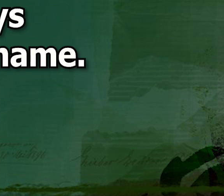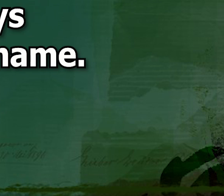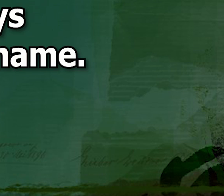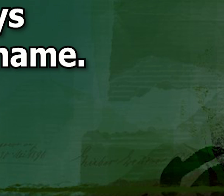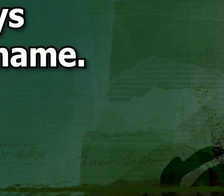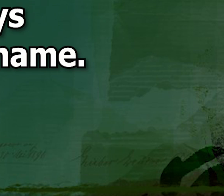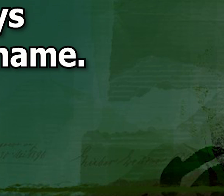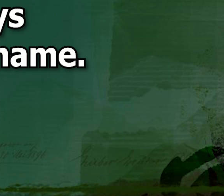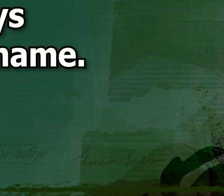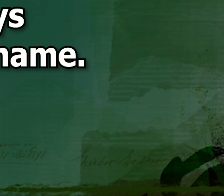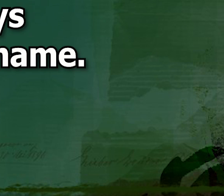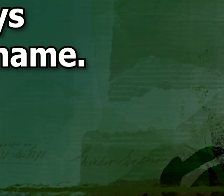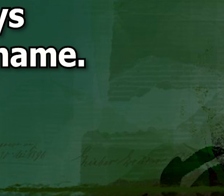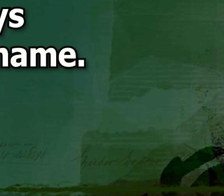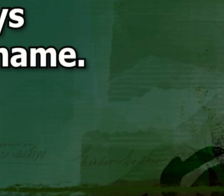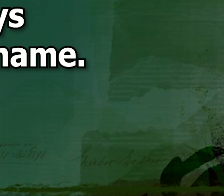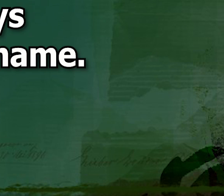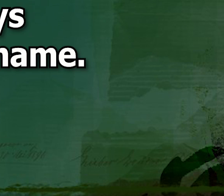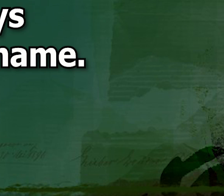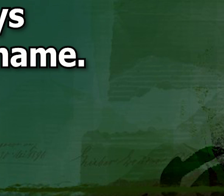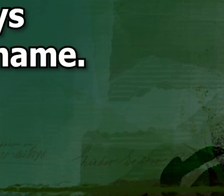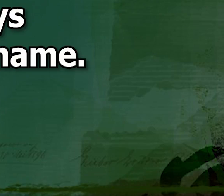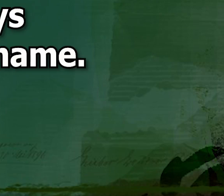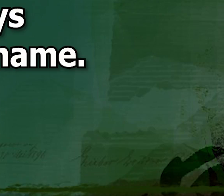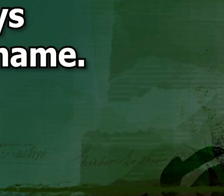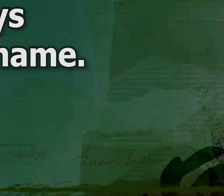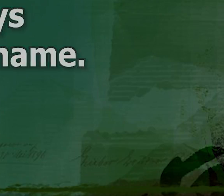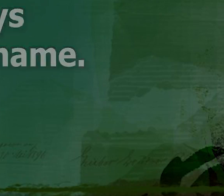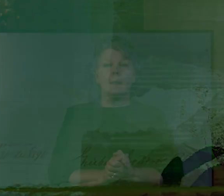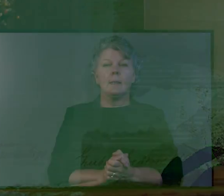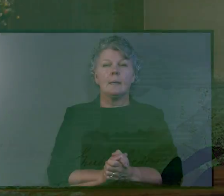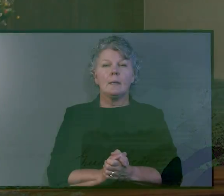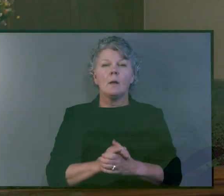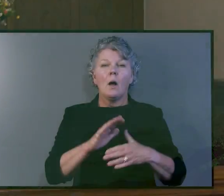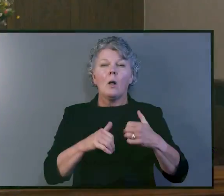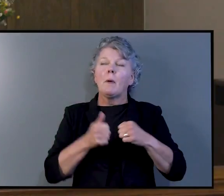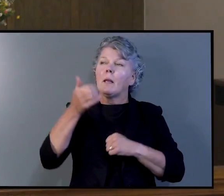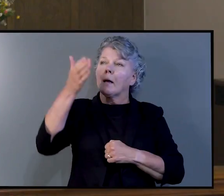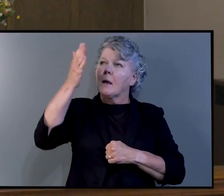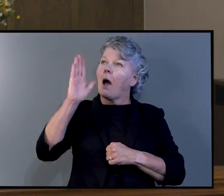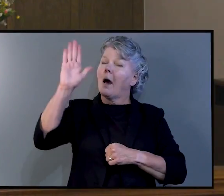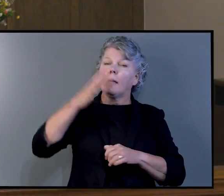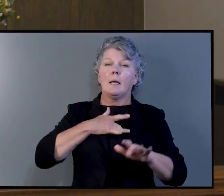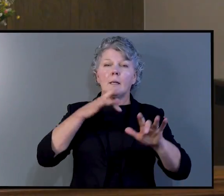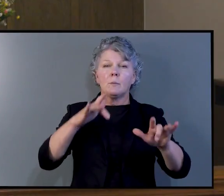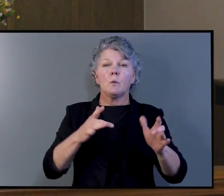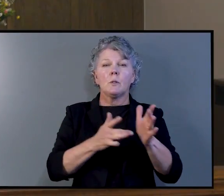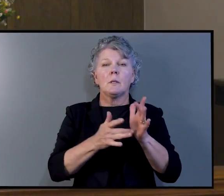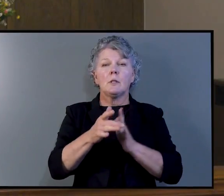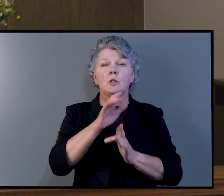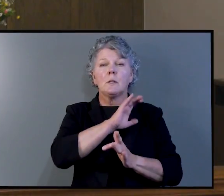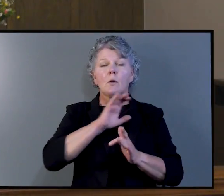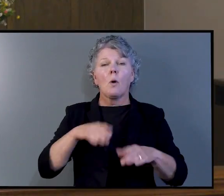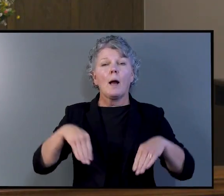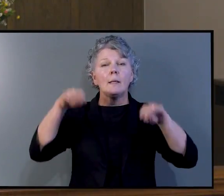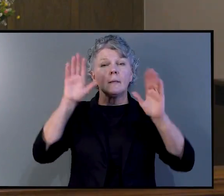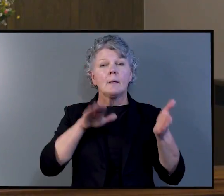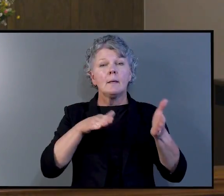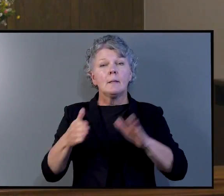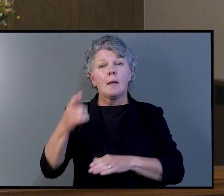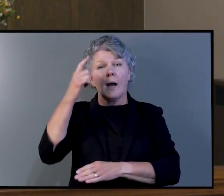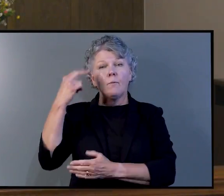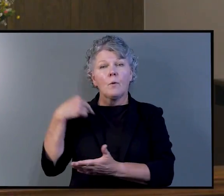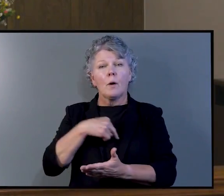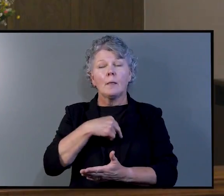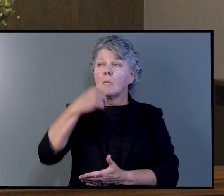ways, to the glory of your holy name. Amen. In the mercy of Almighty God, Jesus Christ was given to die for us,